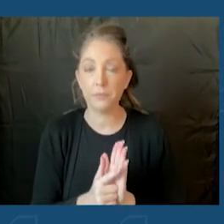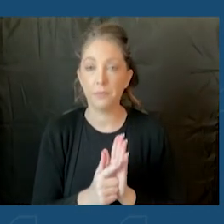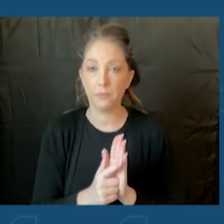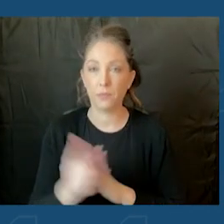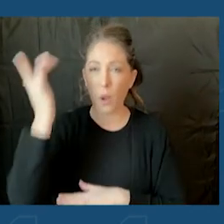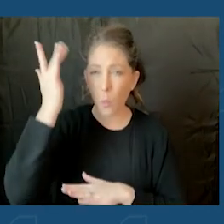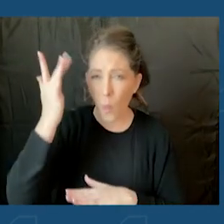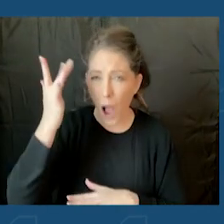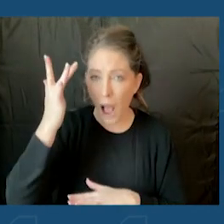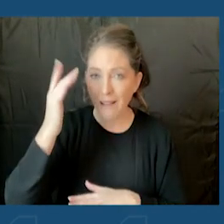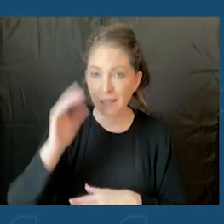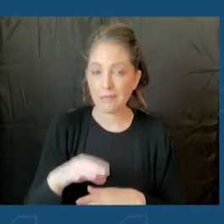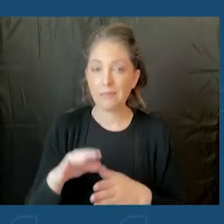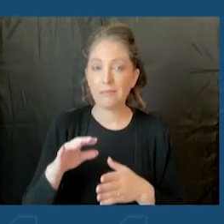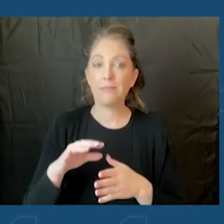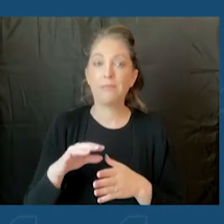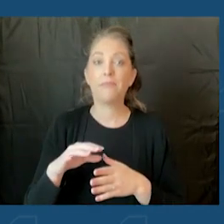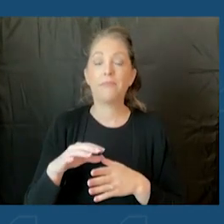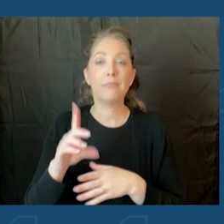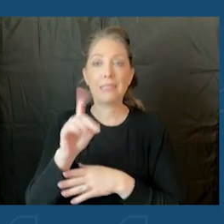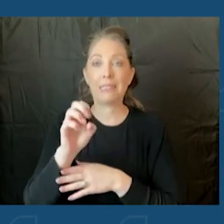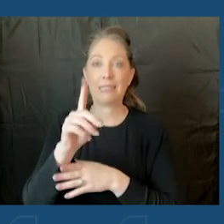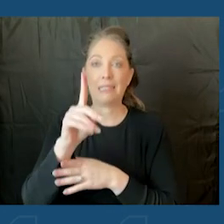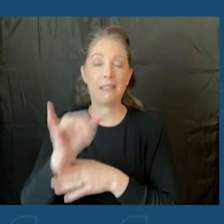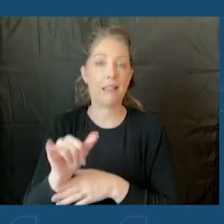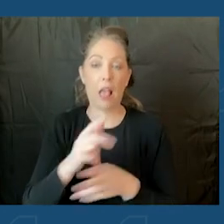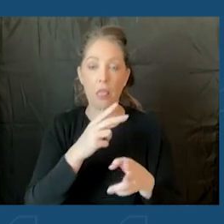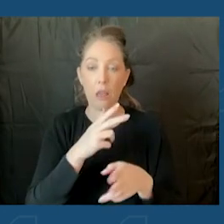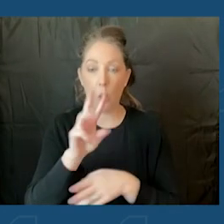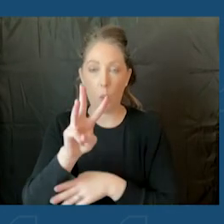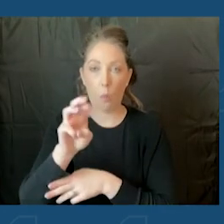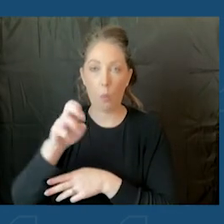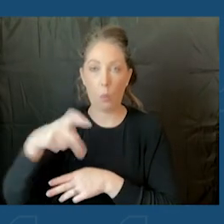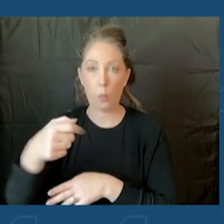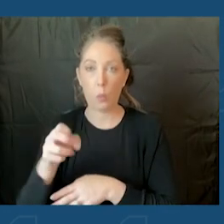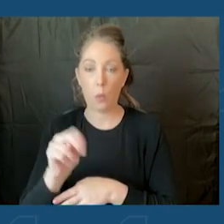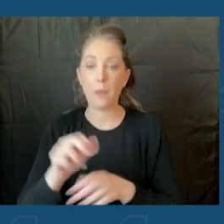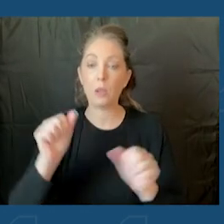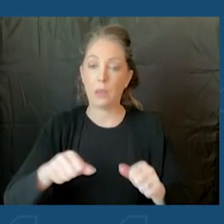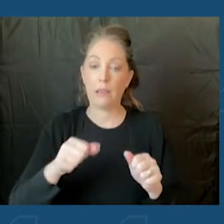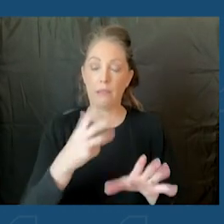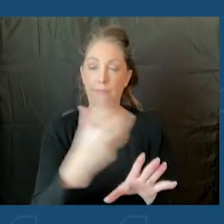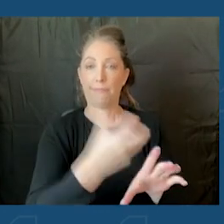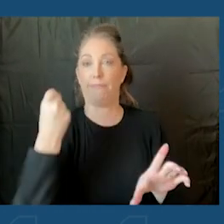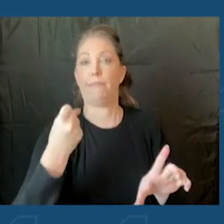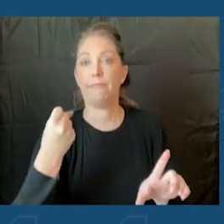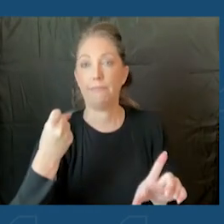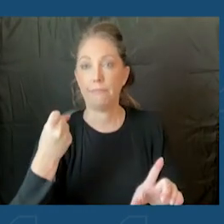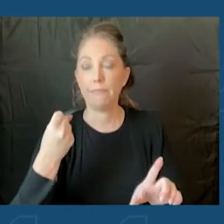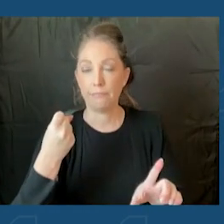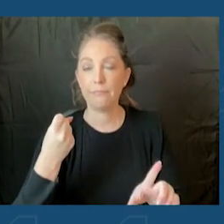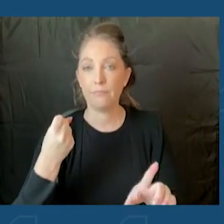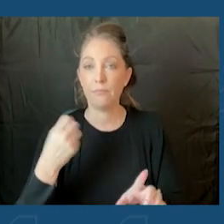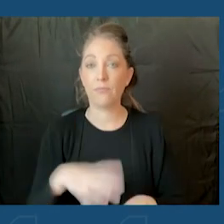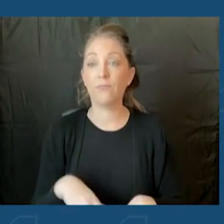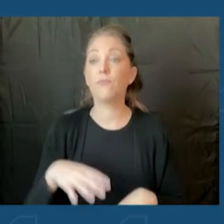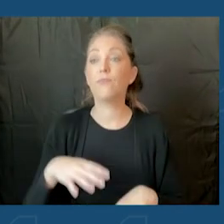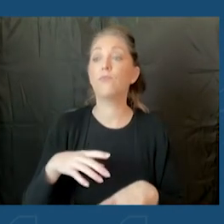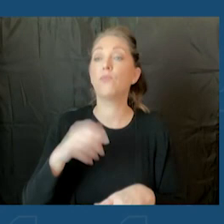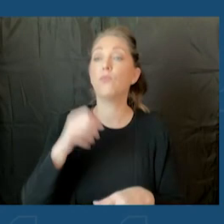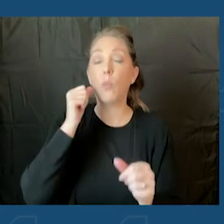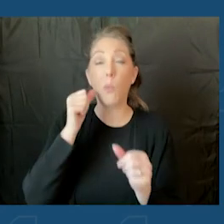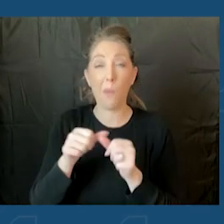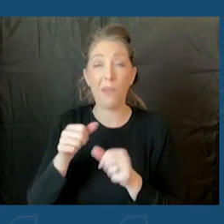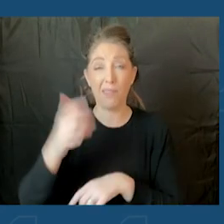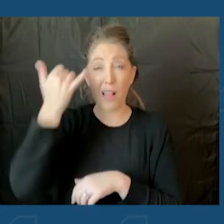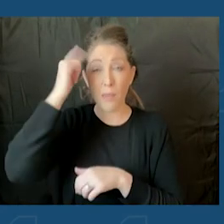deadly weapons out of the hands of those who are a threat to themselves or society. As I mentioned, the Buffalo shooter said what he would do. He